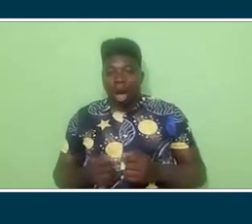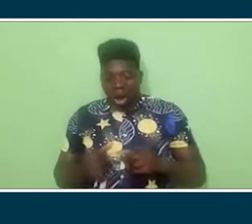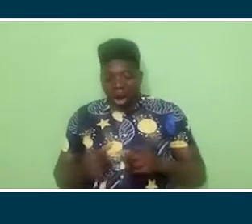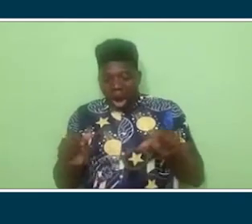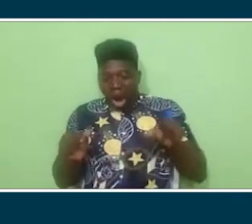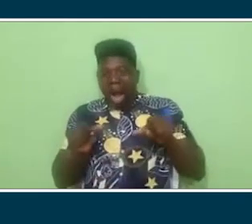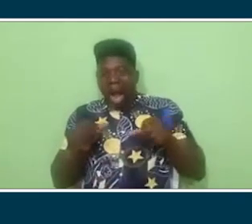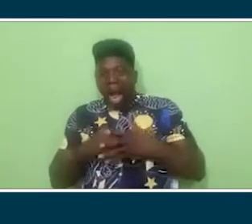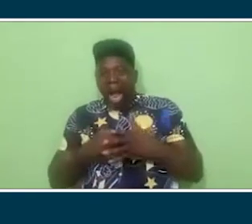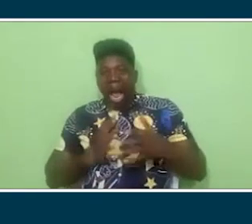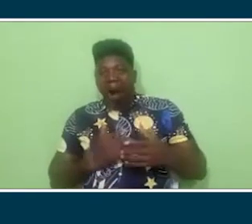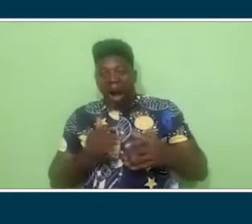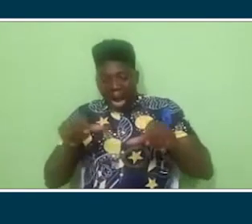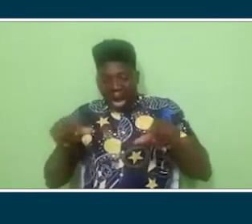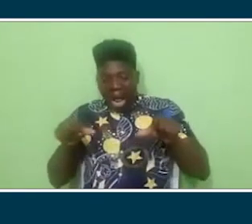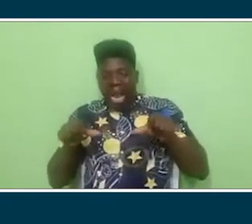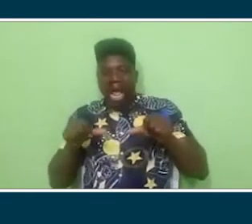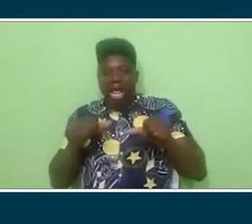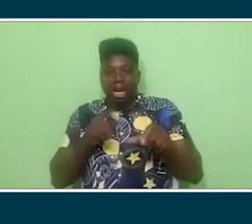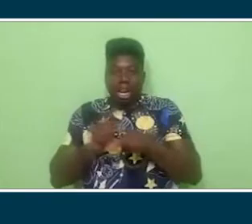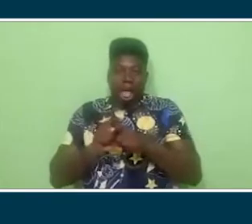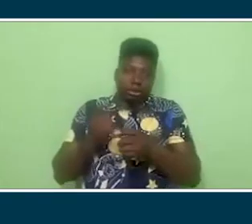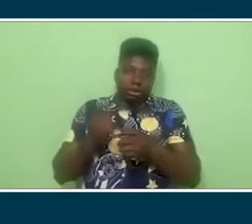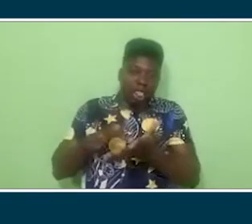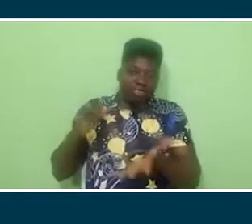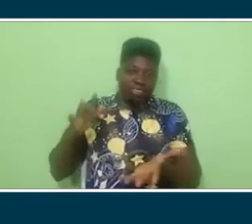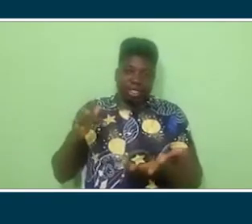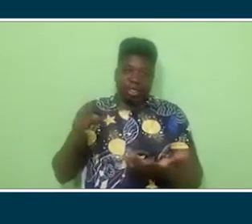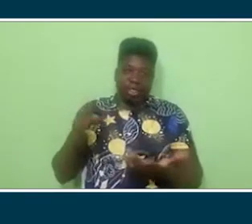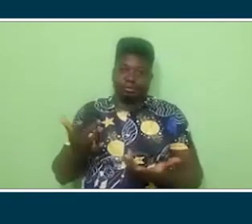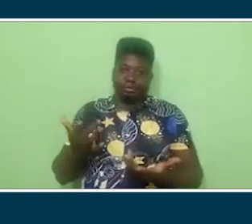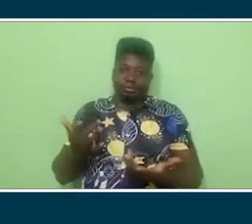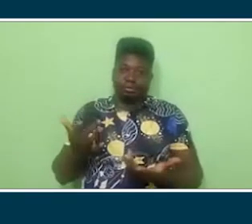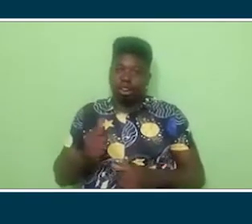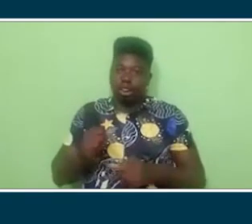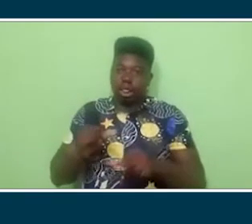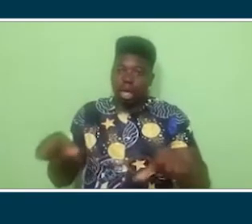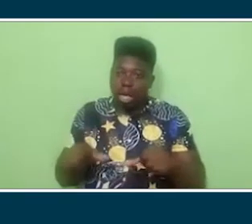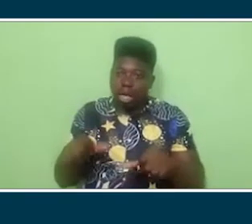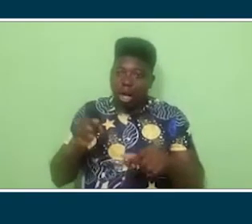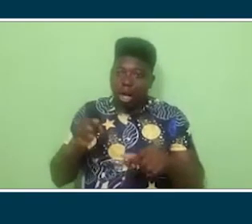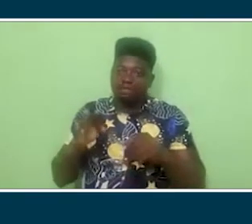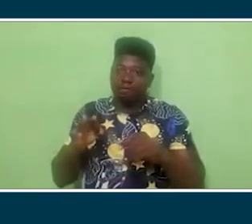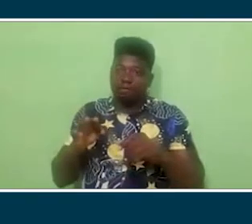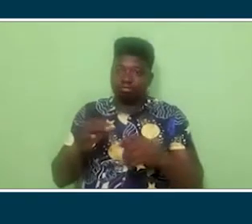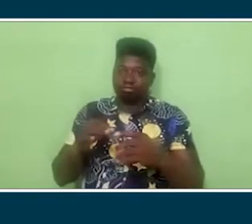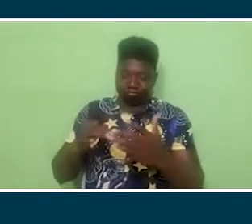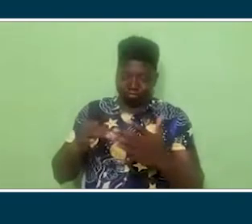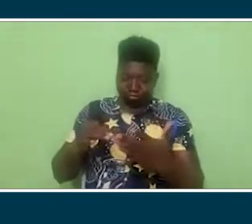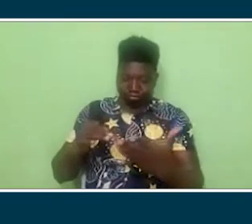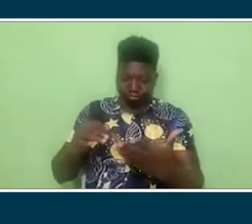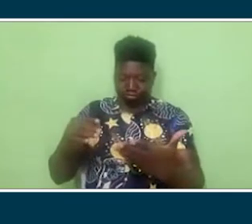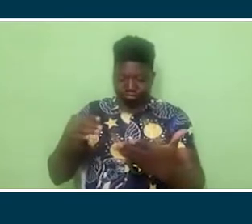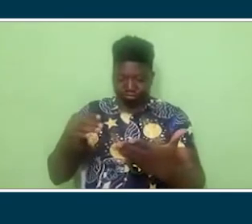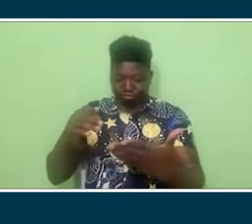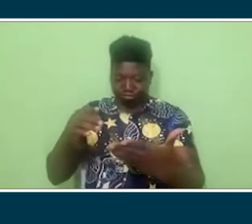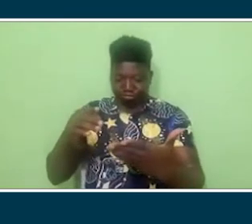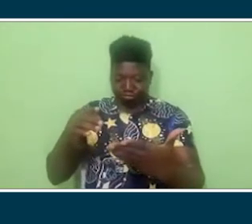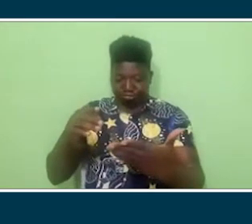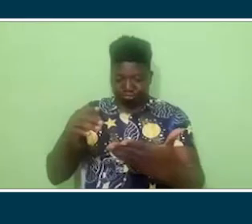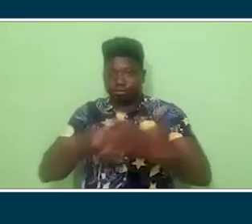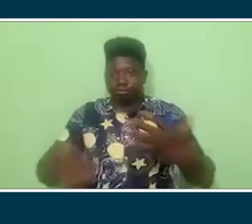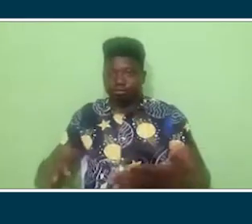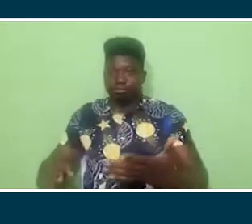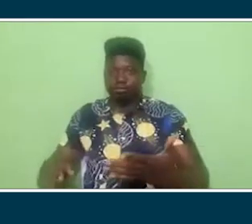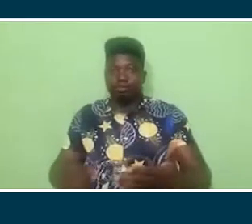and in areas of marginalization, because they're really separate and different, distinct, but there's an evolutionary process